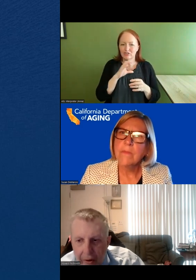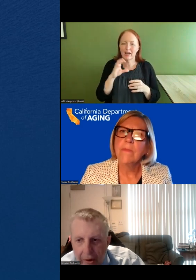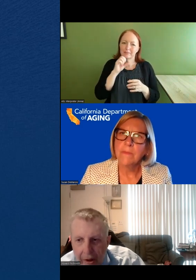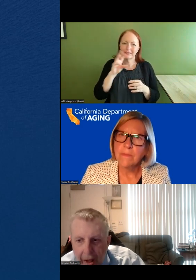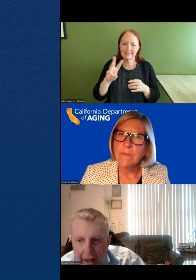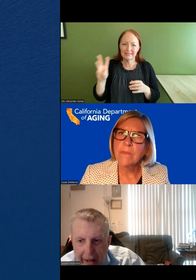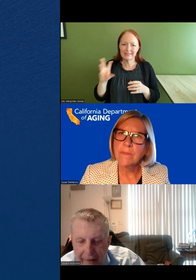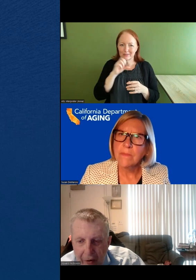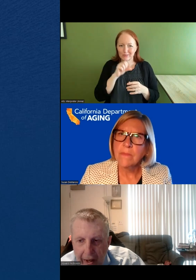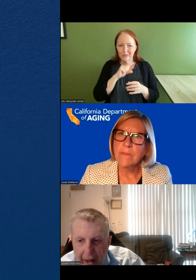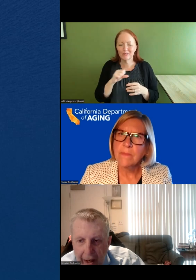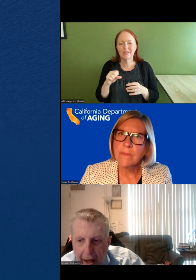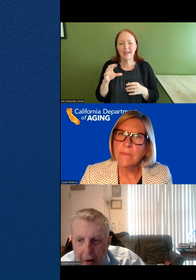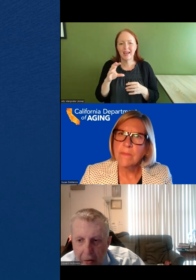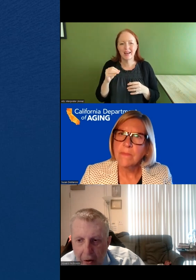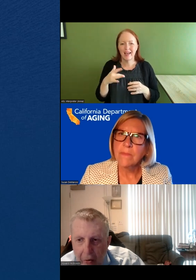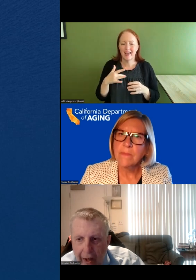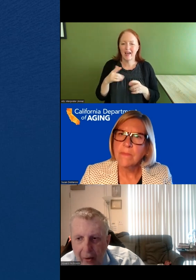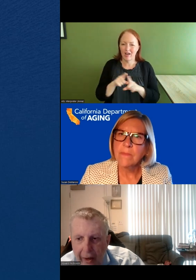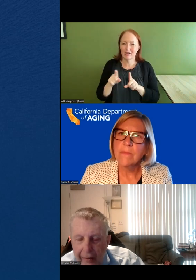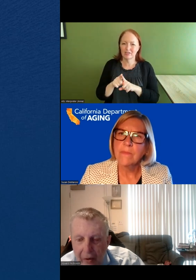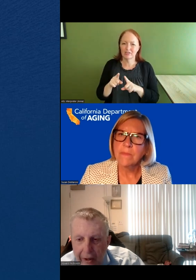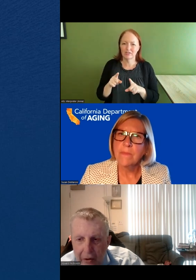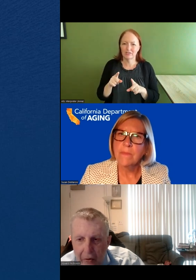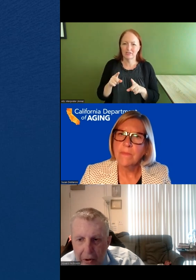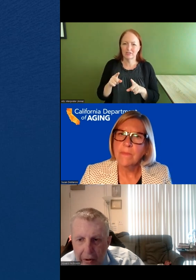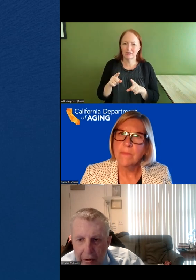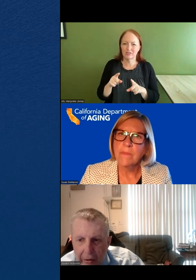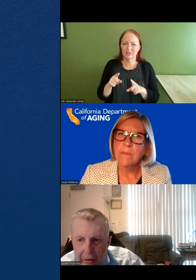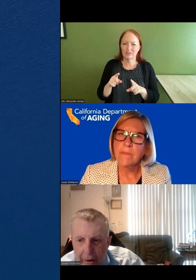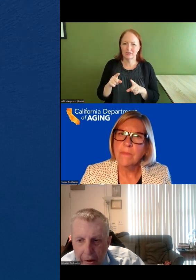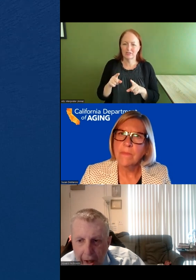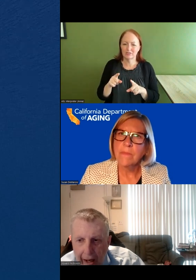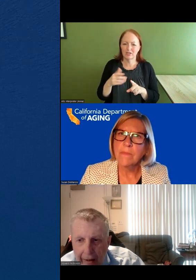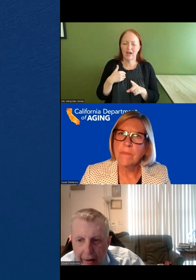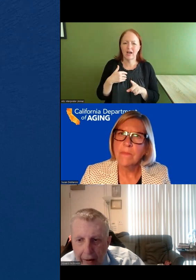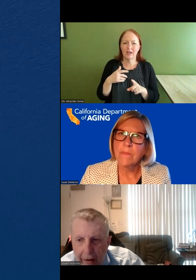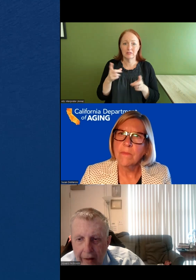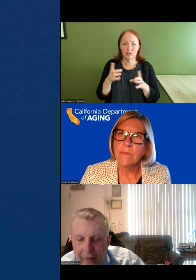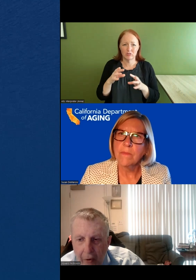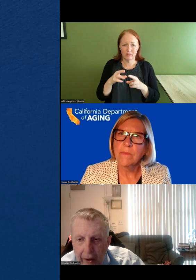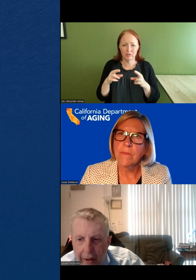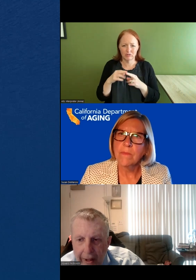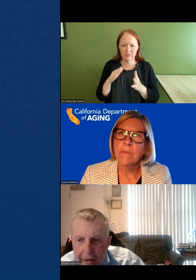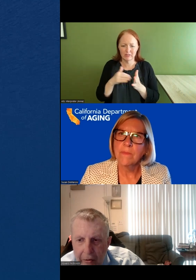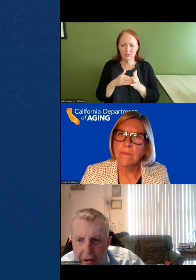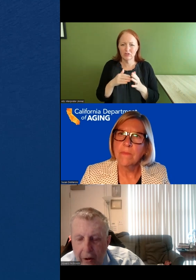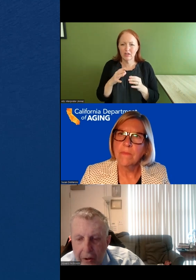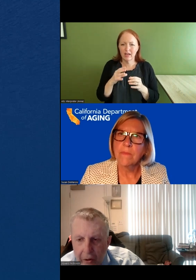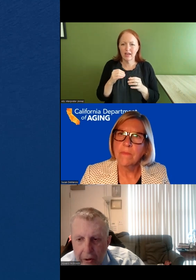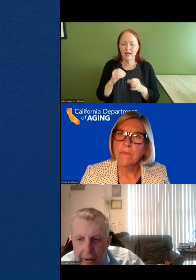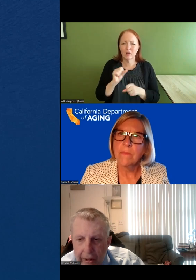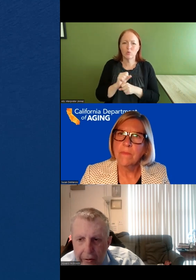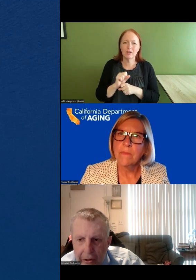old. And I feel and I also acquired a Blanchard Resource Center and employ an Easter Shield